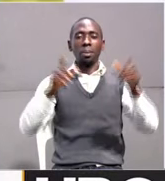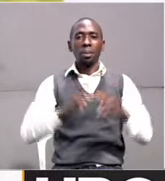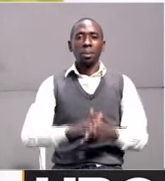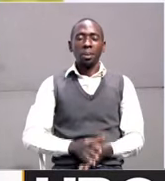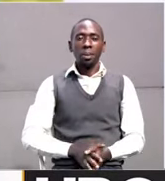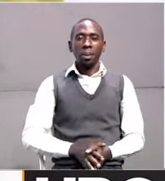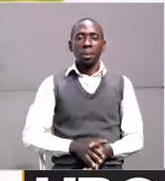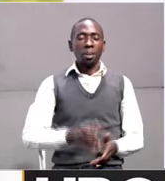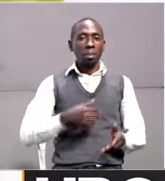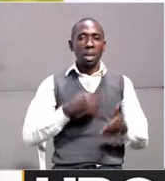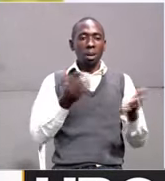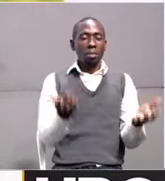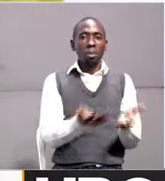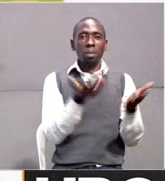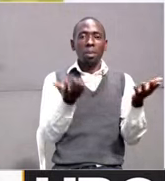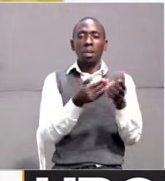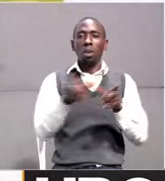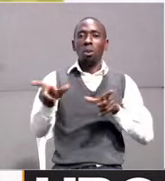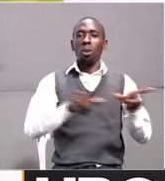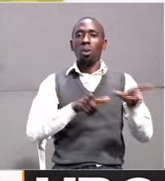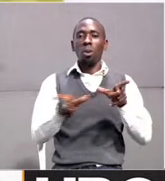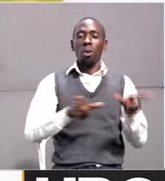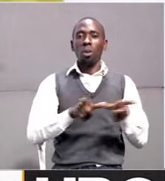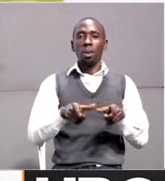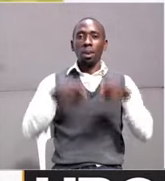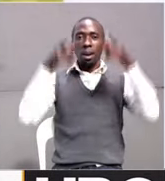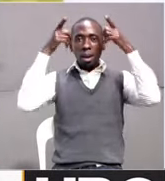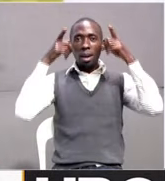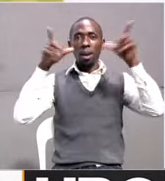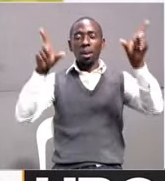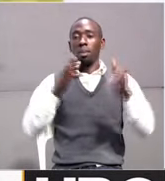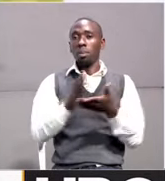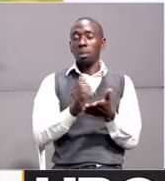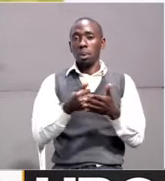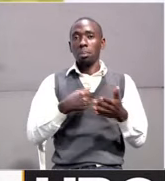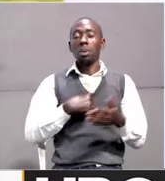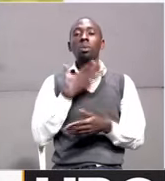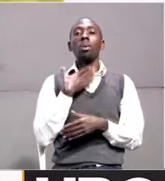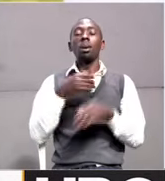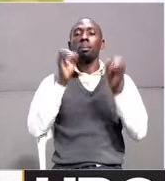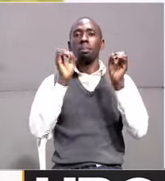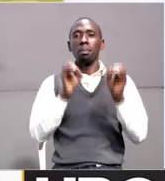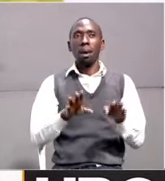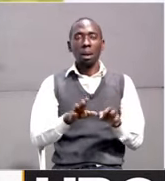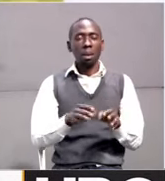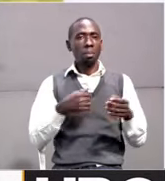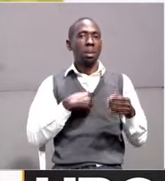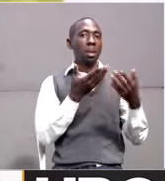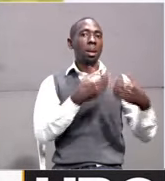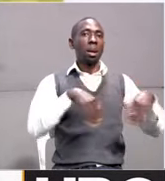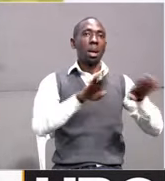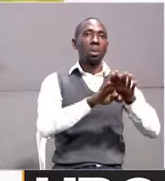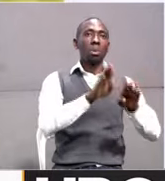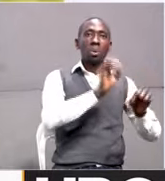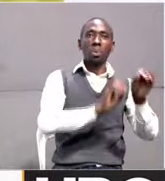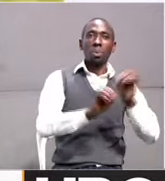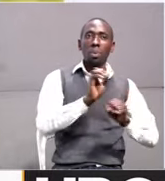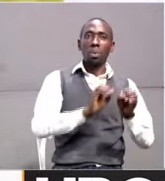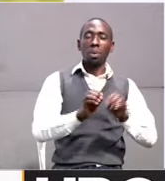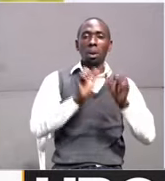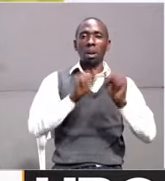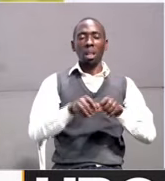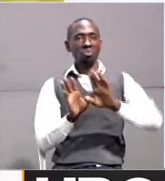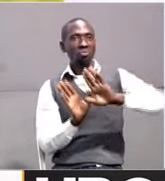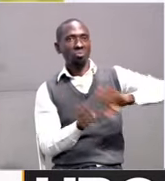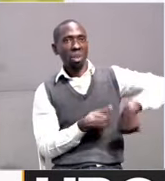to promote the indigenous cattle, because I did not agree that we should abandon